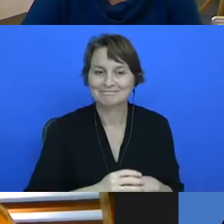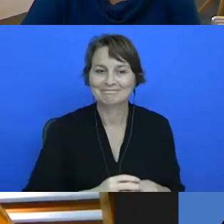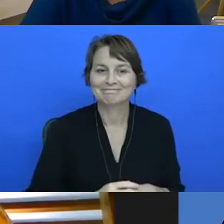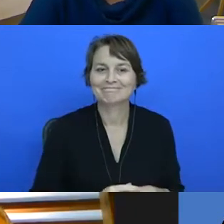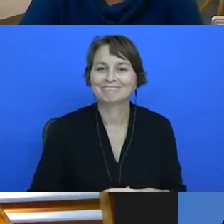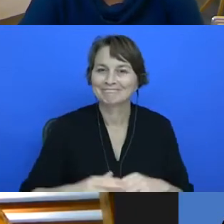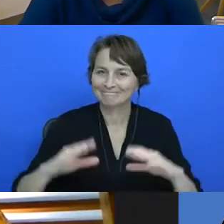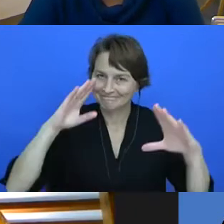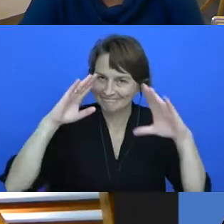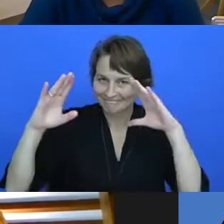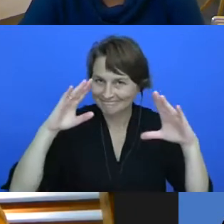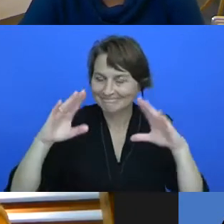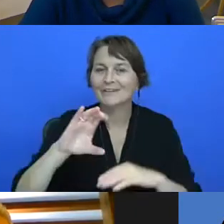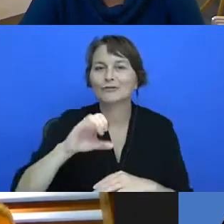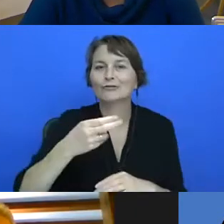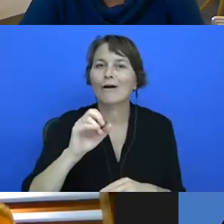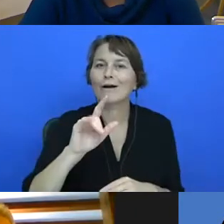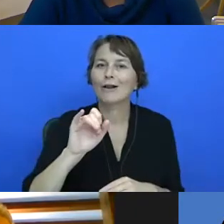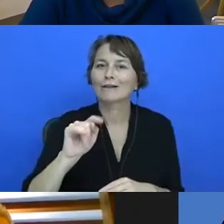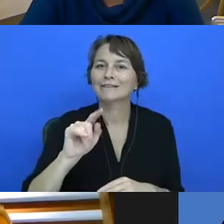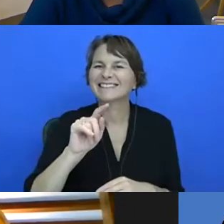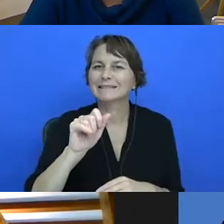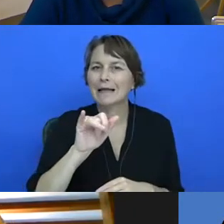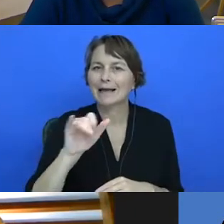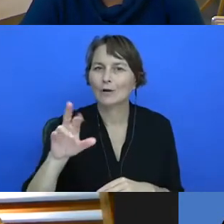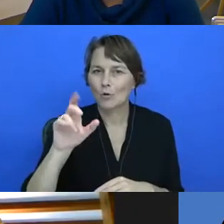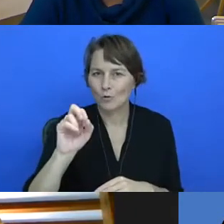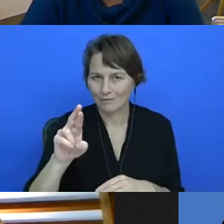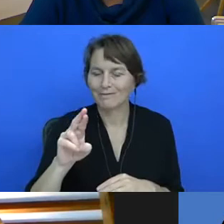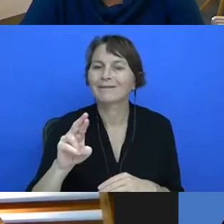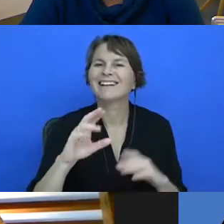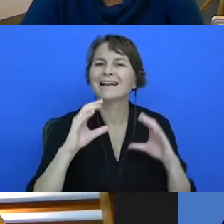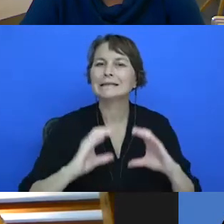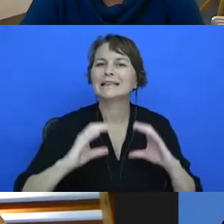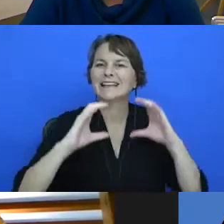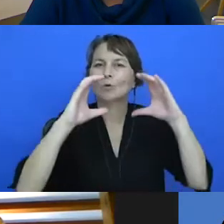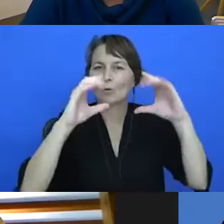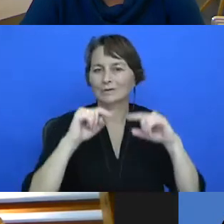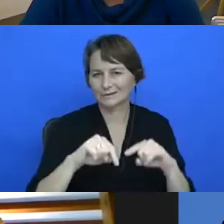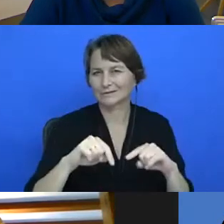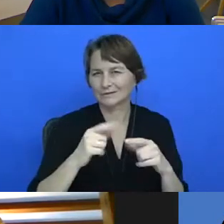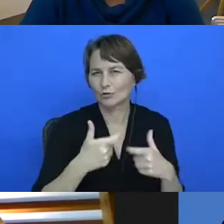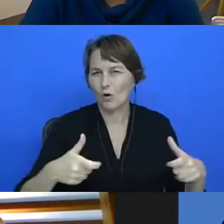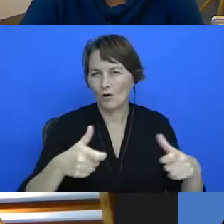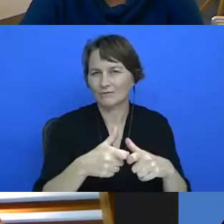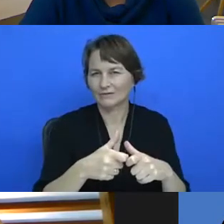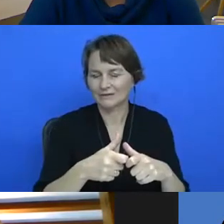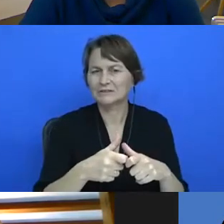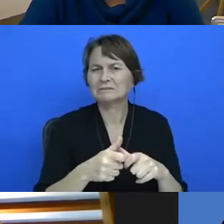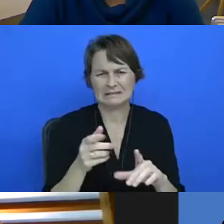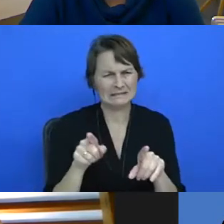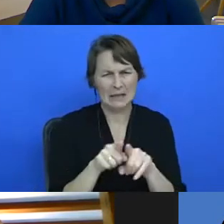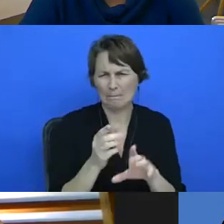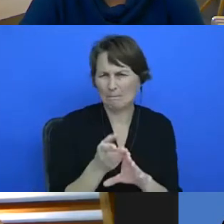Corporate Discourse Conference. Very similar situation to Beatrix described. So we had already organised